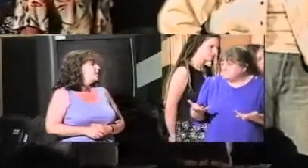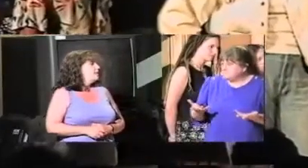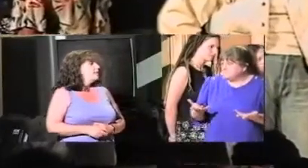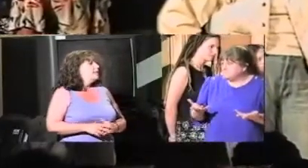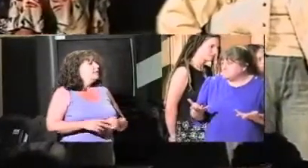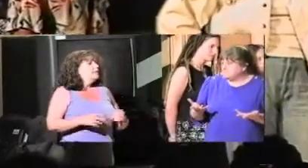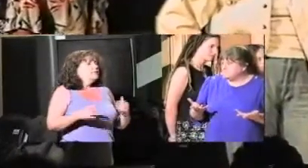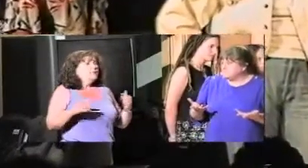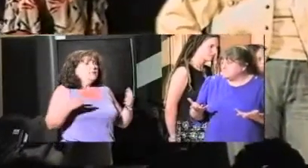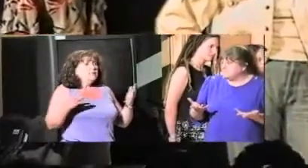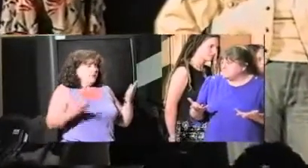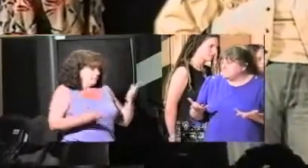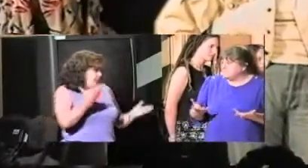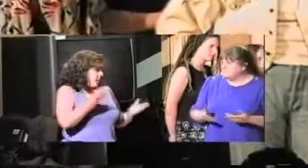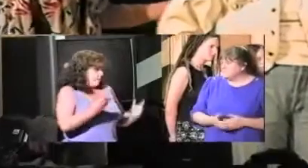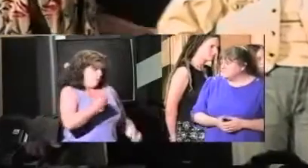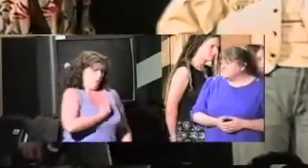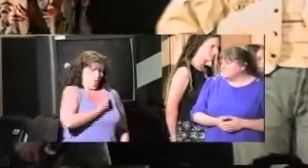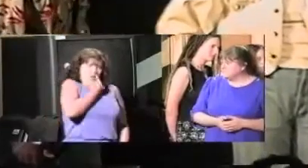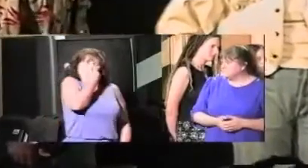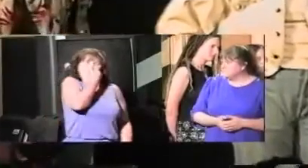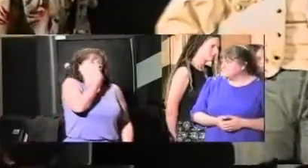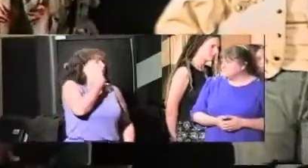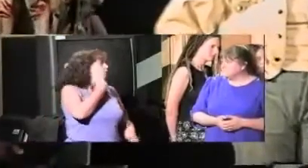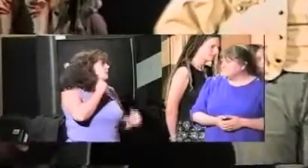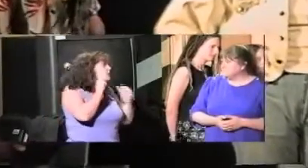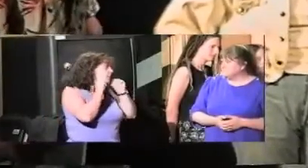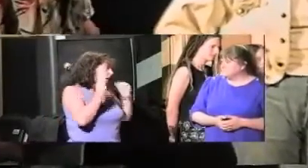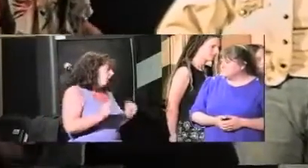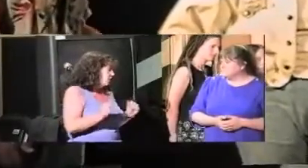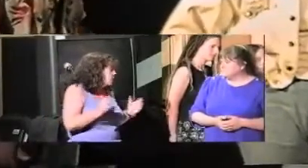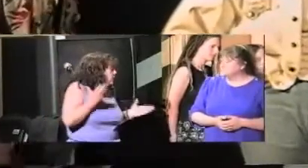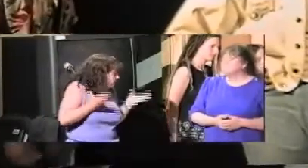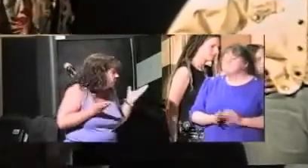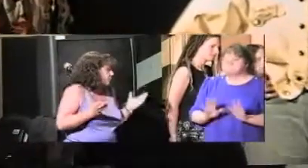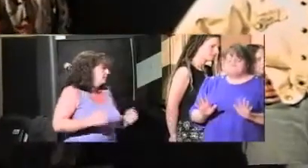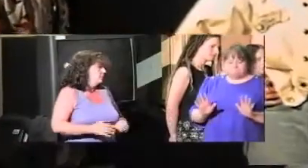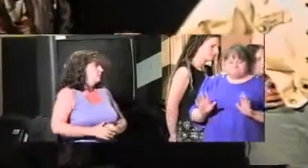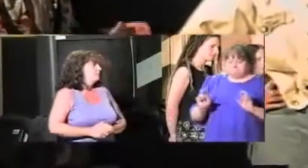Maybe I'm not alone. Good. Look,